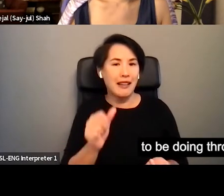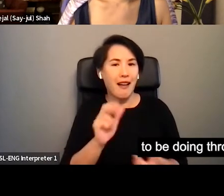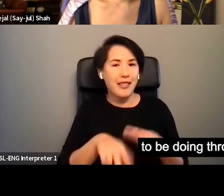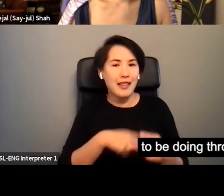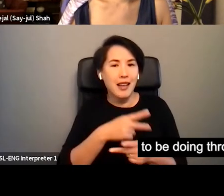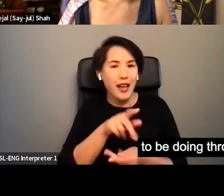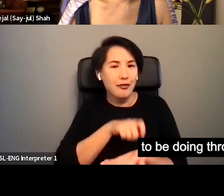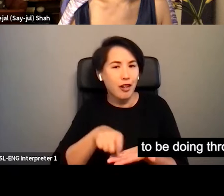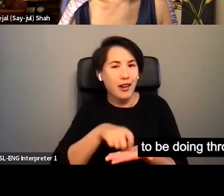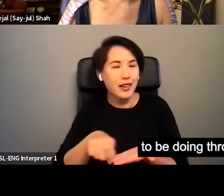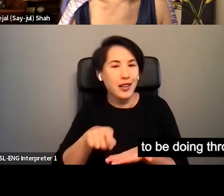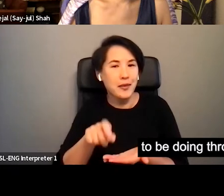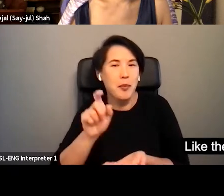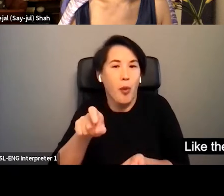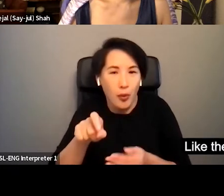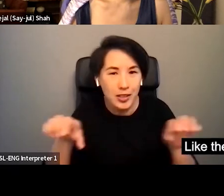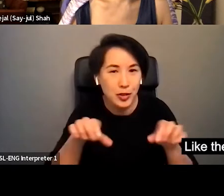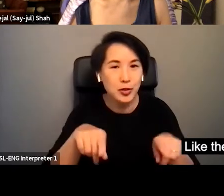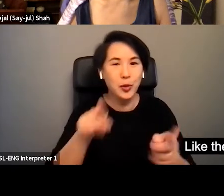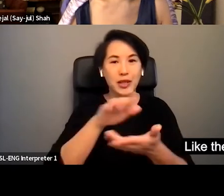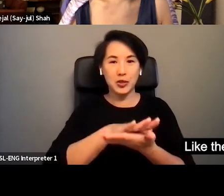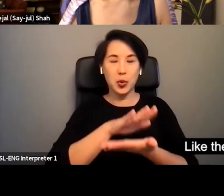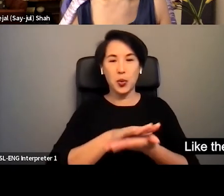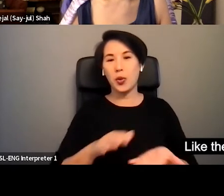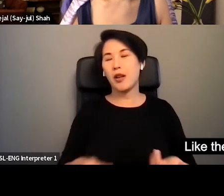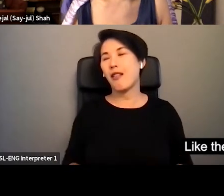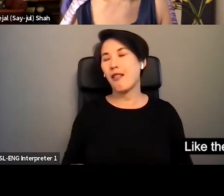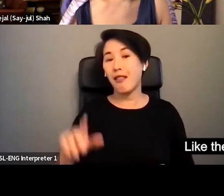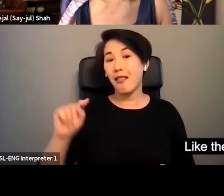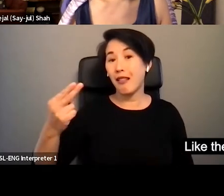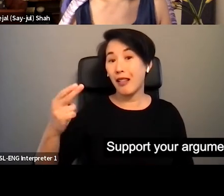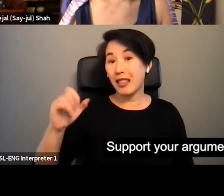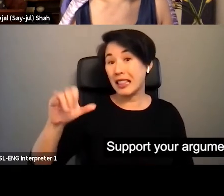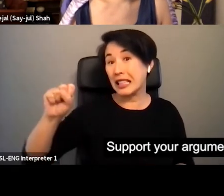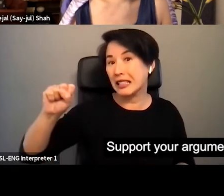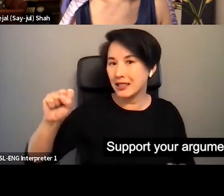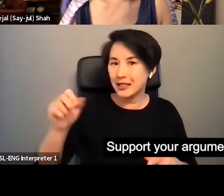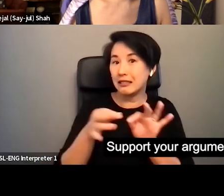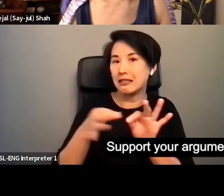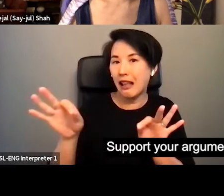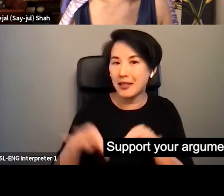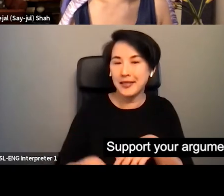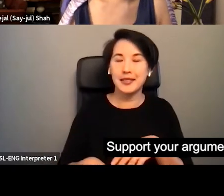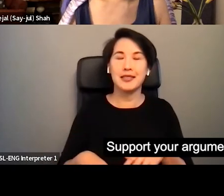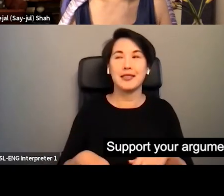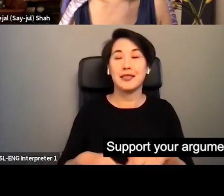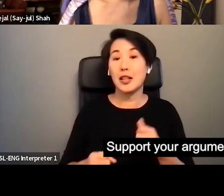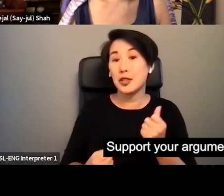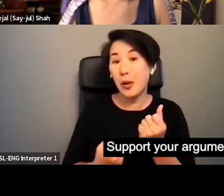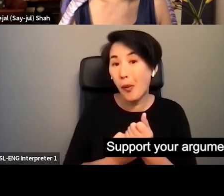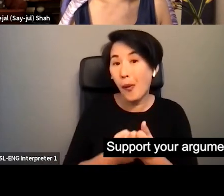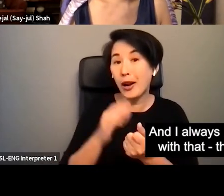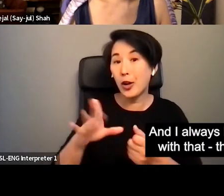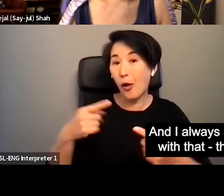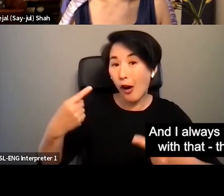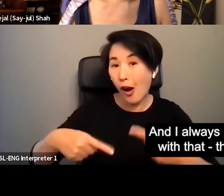to be doing throughout school, right? Like thesis, sentence, support your argument, conclude your